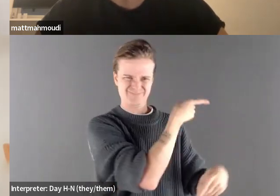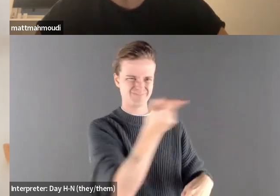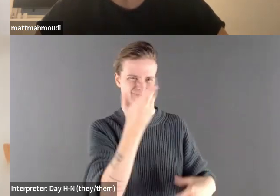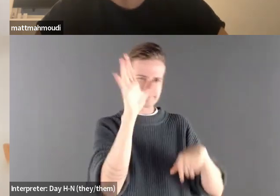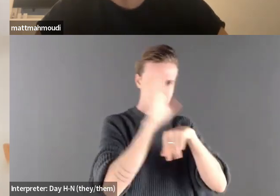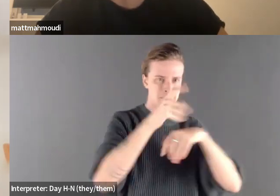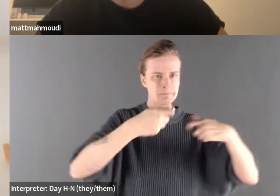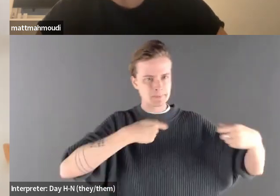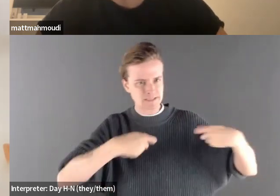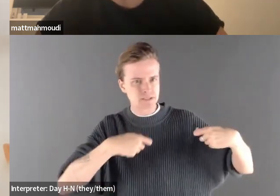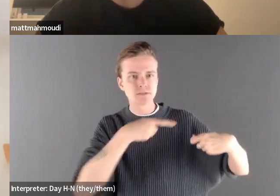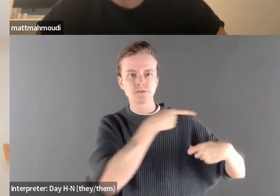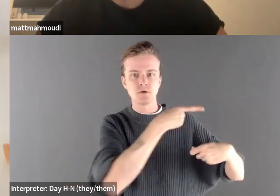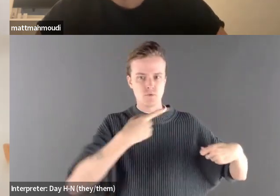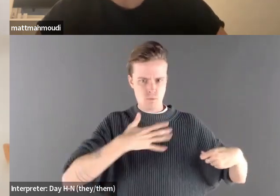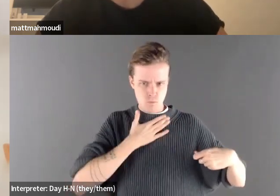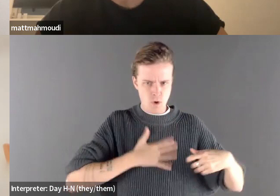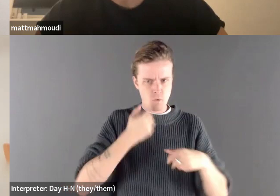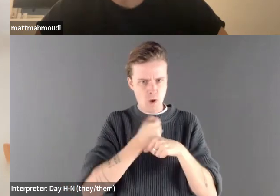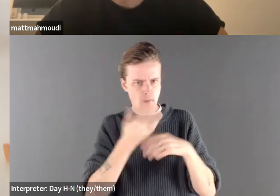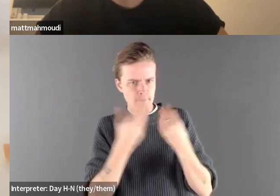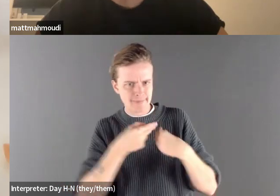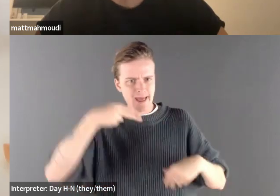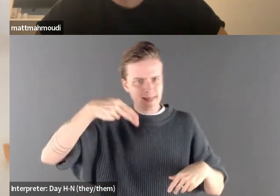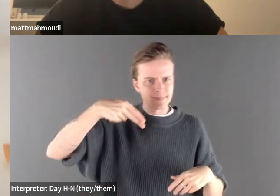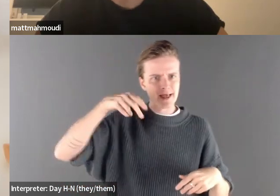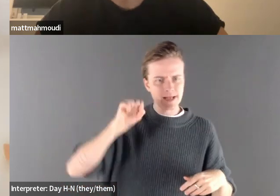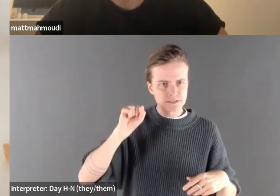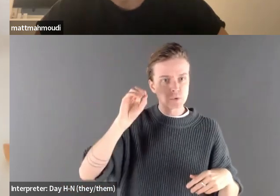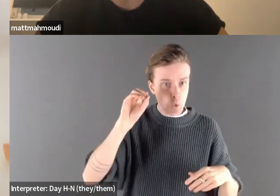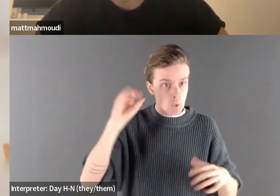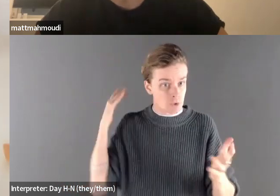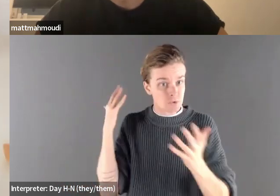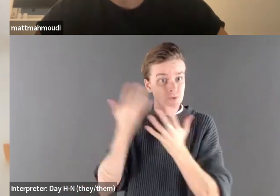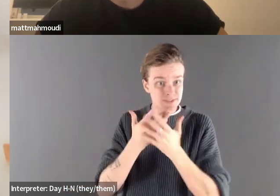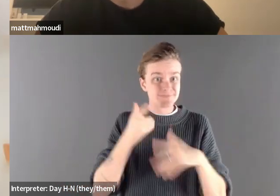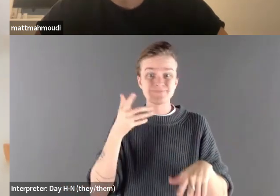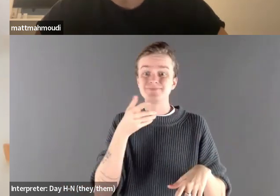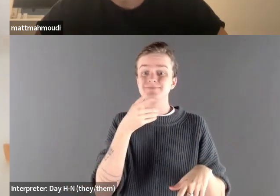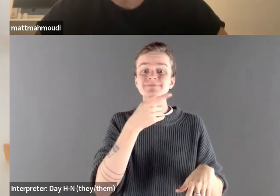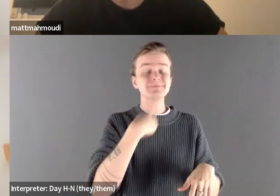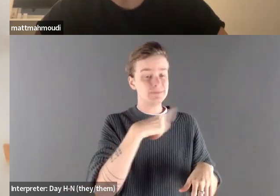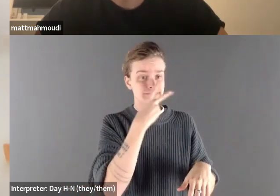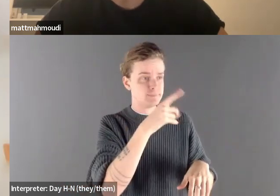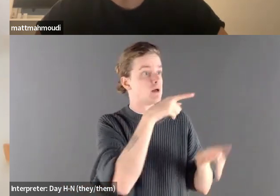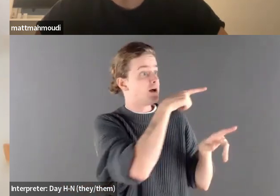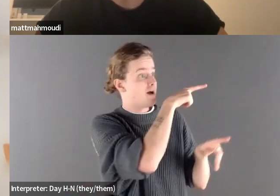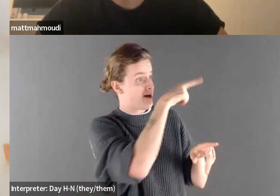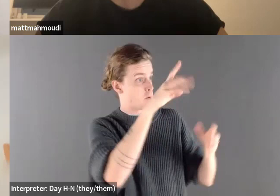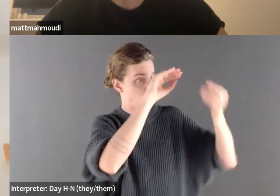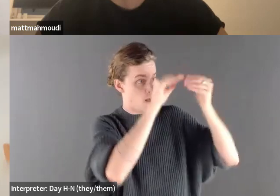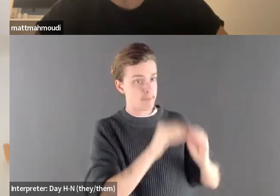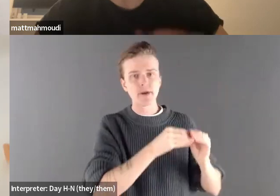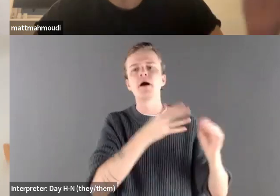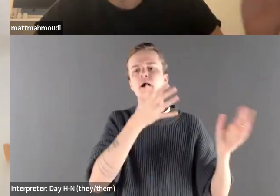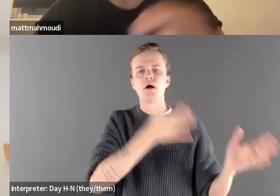sometimes, as was the case with NSO as well some time ago, and will be the case for future tech companies as